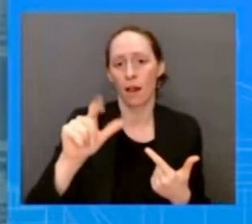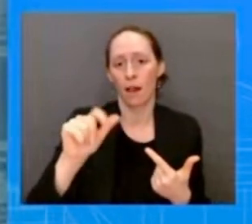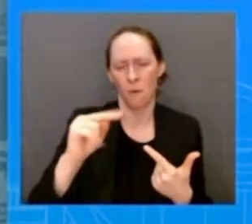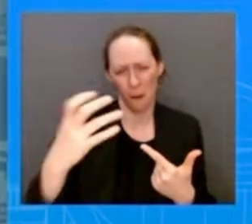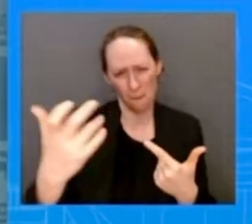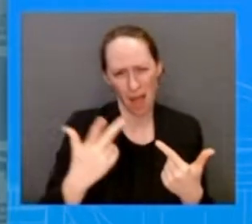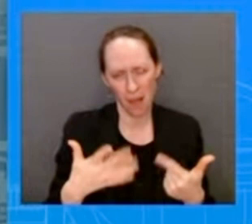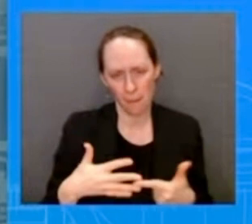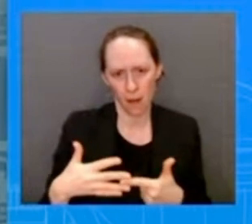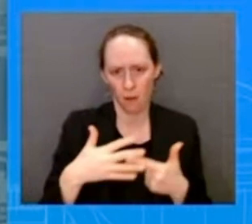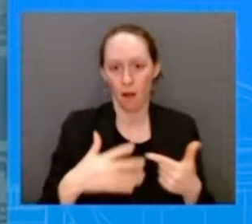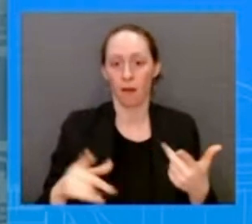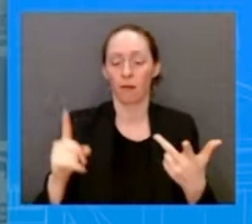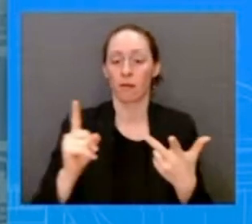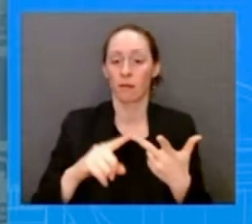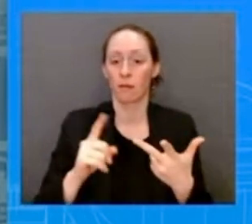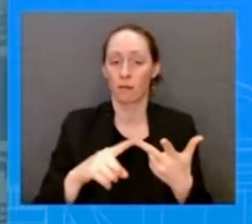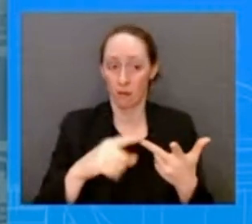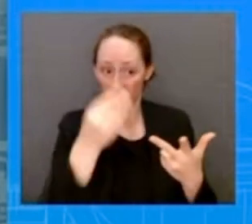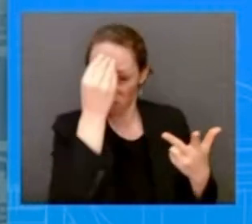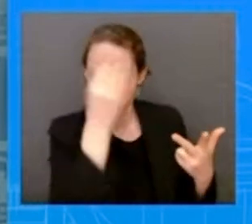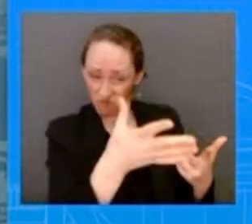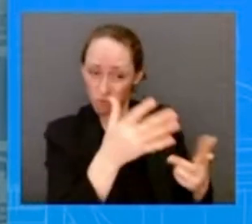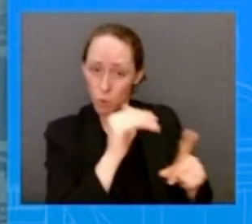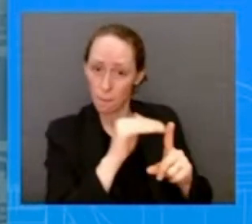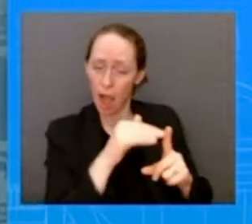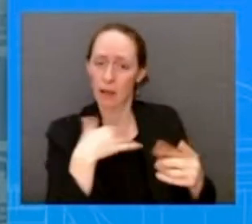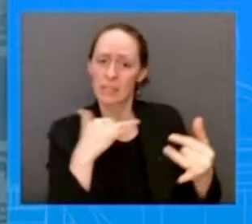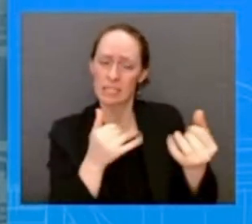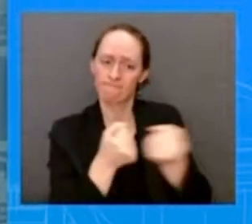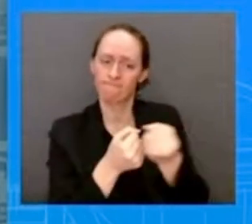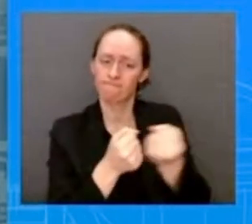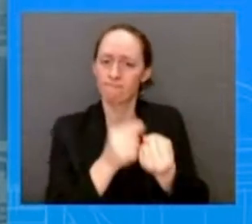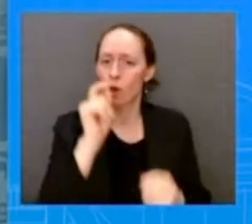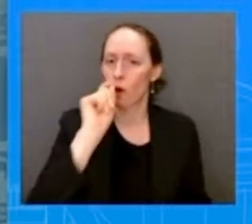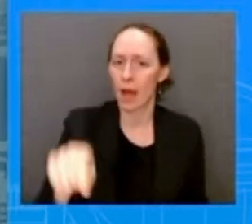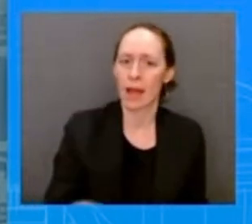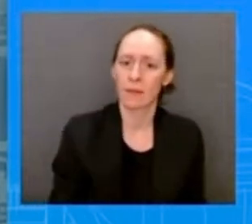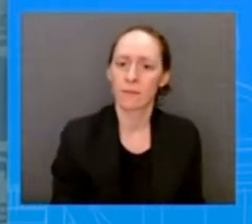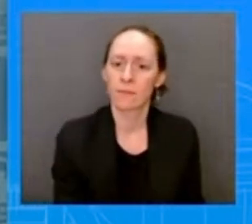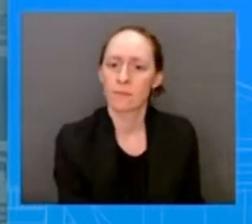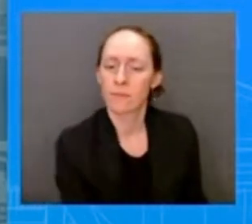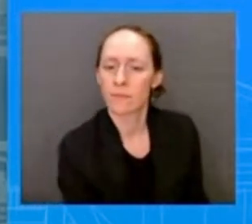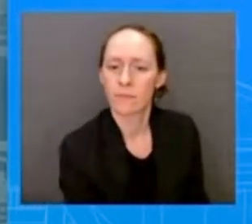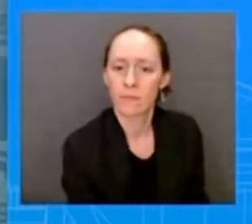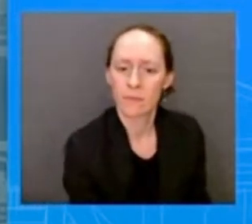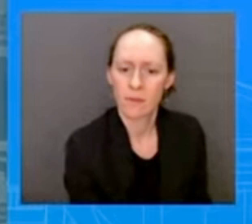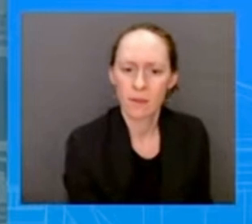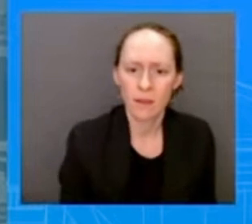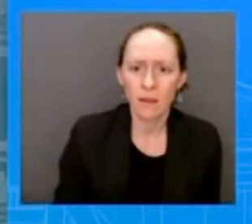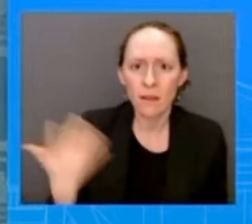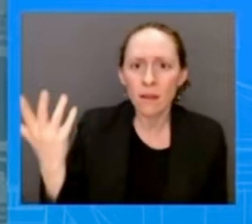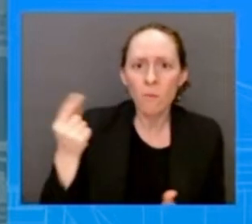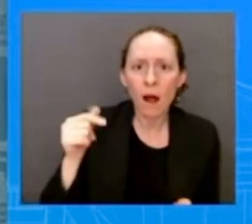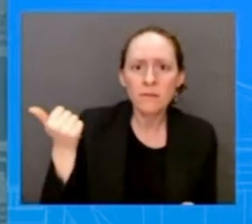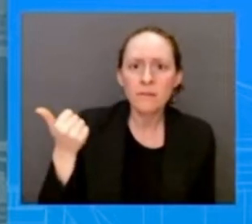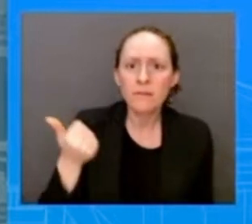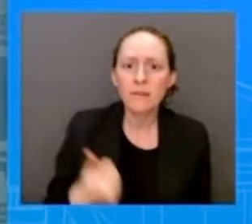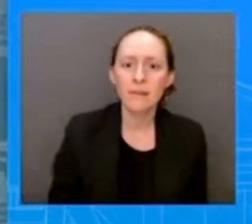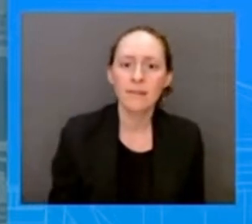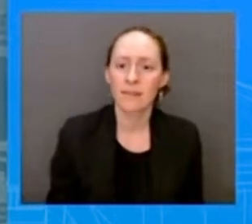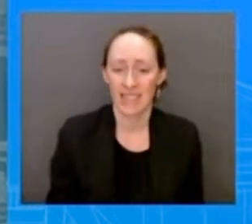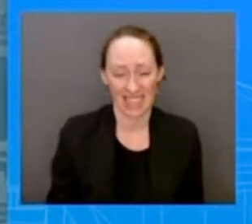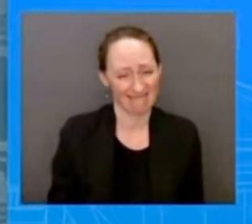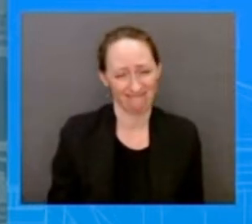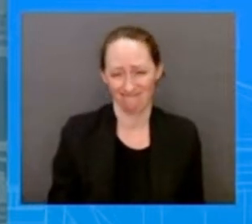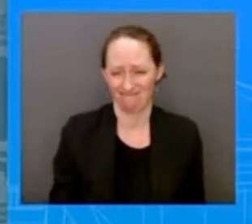a pre-scheduled long bilat kind of a meeting. I mean, it was an opportunity that Secretary Blinken took advantage of.